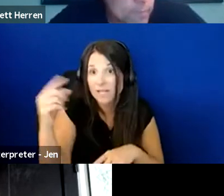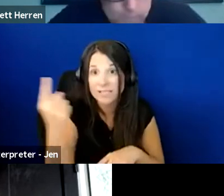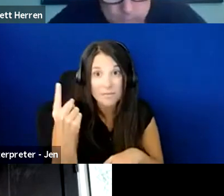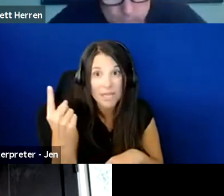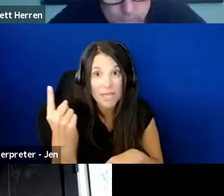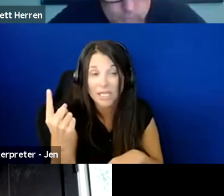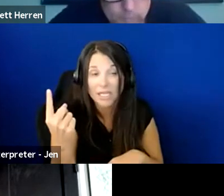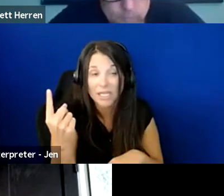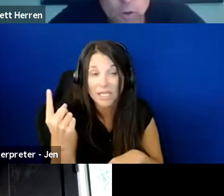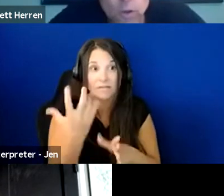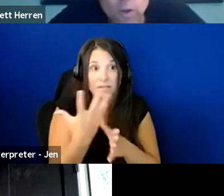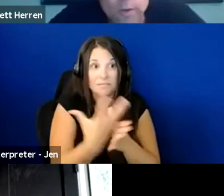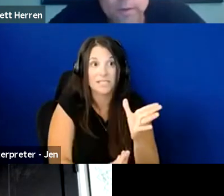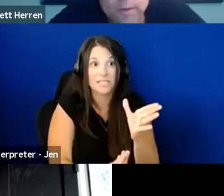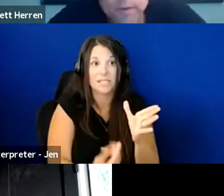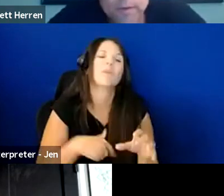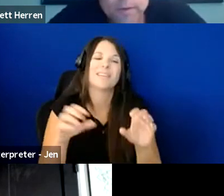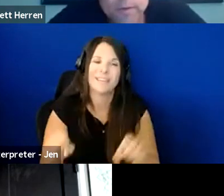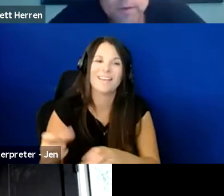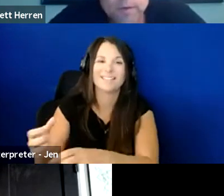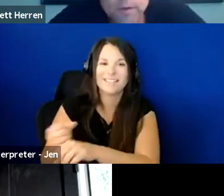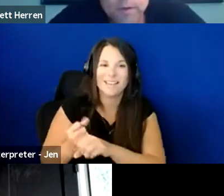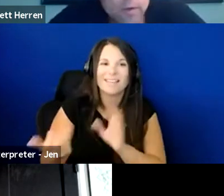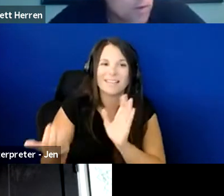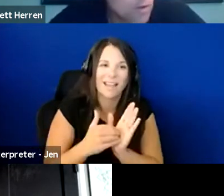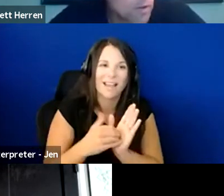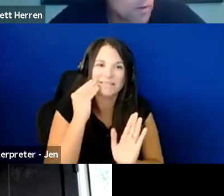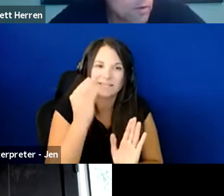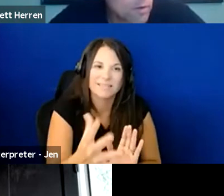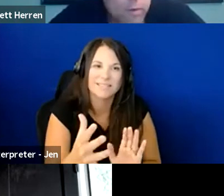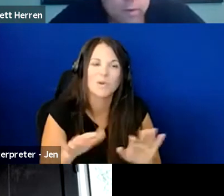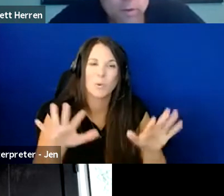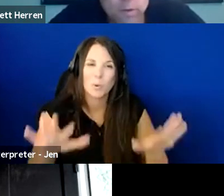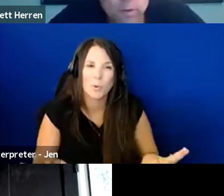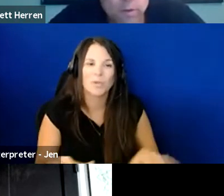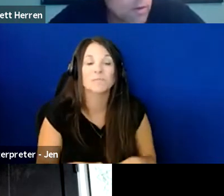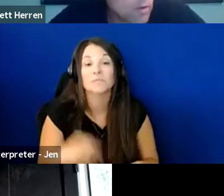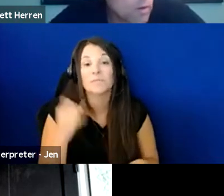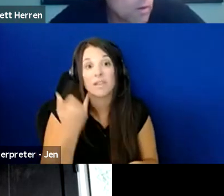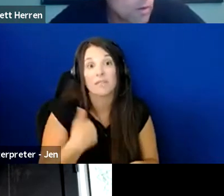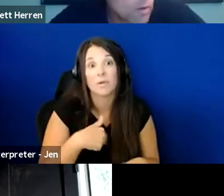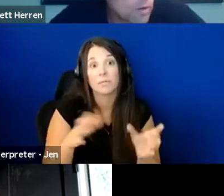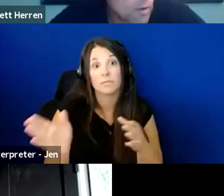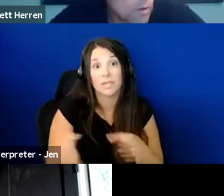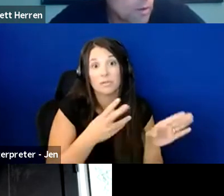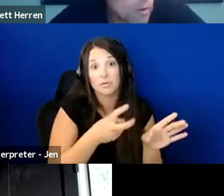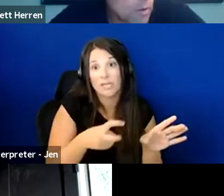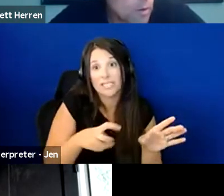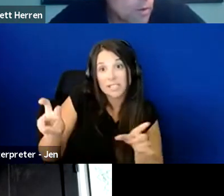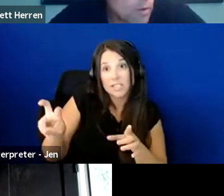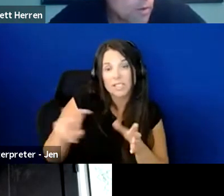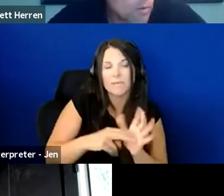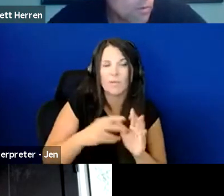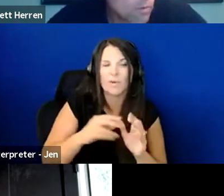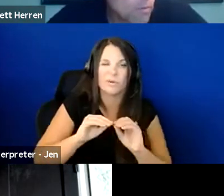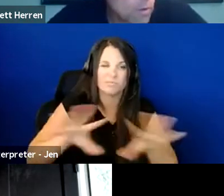go missing, we can always retrieve it. So if we were going to transition, Diana, we would definitely send out